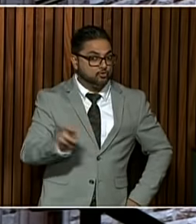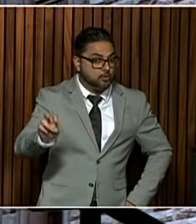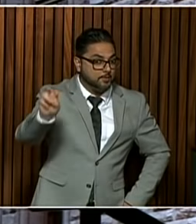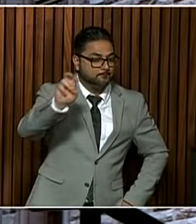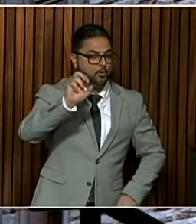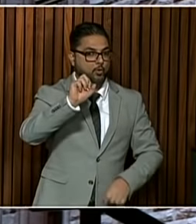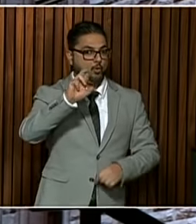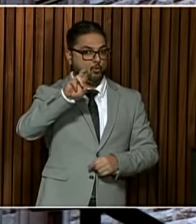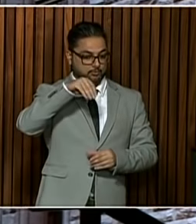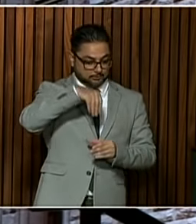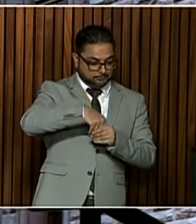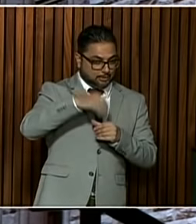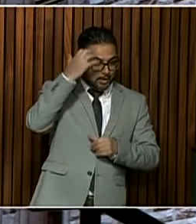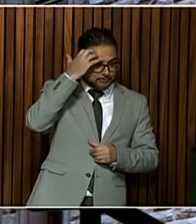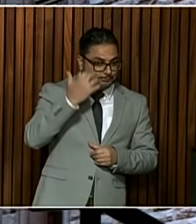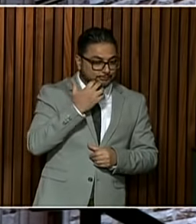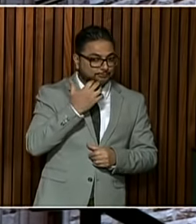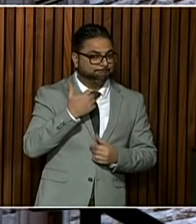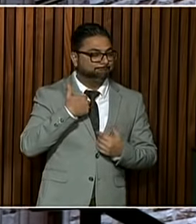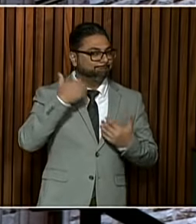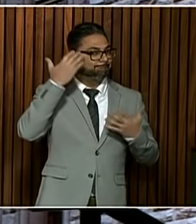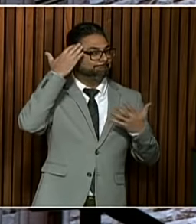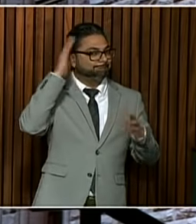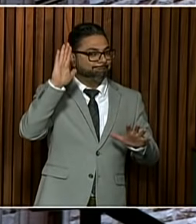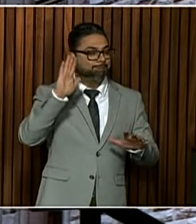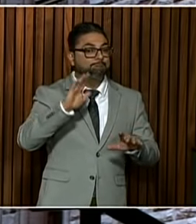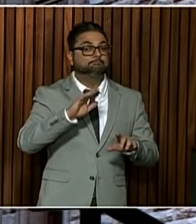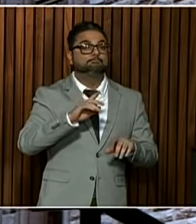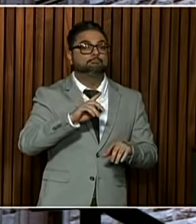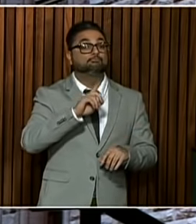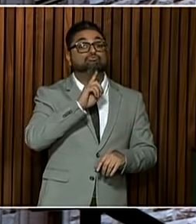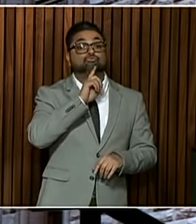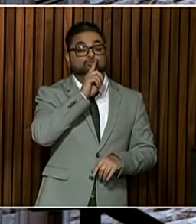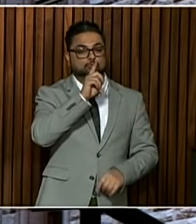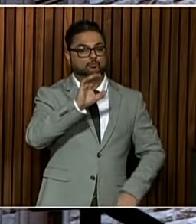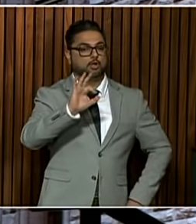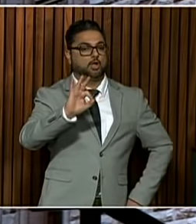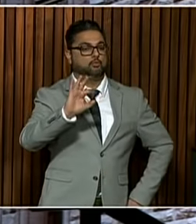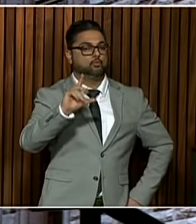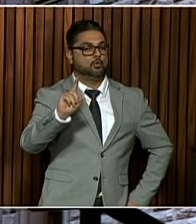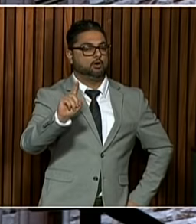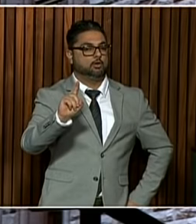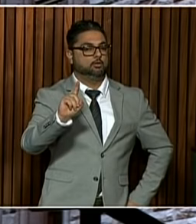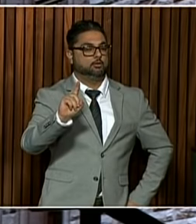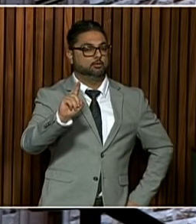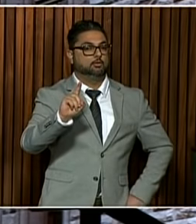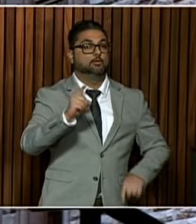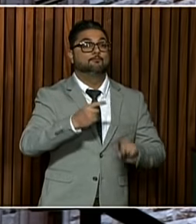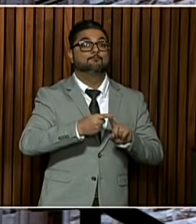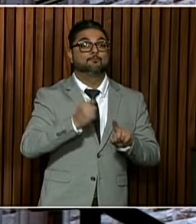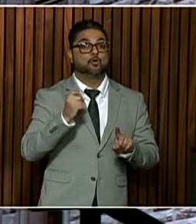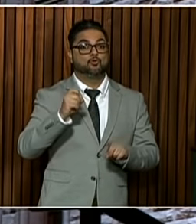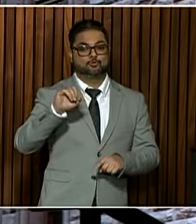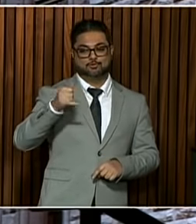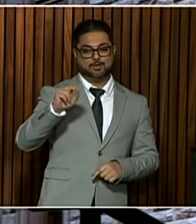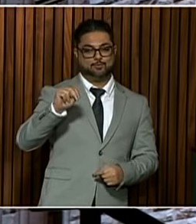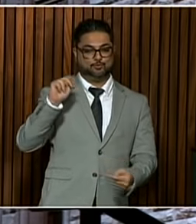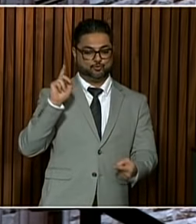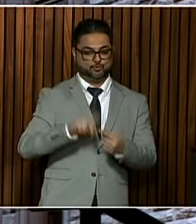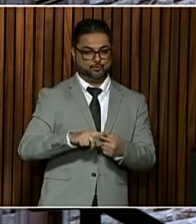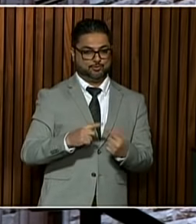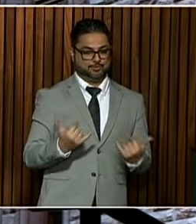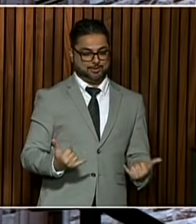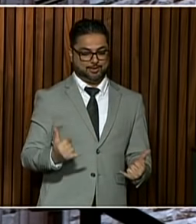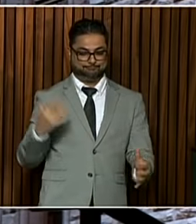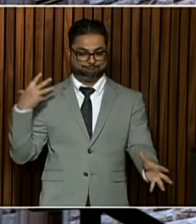about 91 since the start of the whole episode in the end of January. But again, that's a cumulative total, and it doesn't break it down how many of